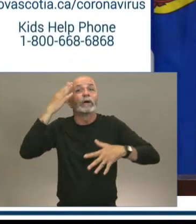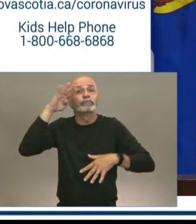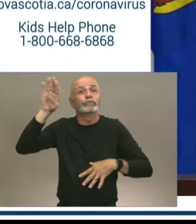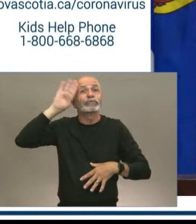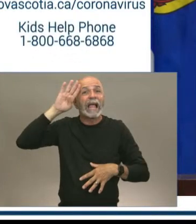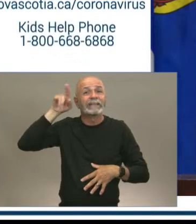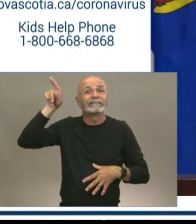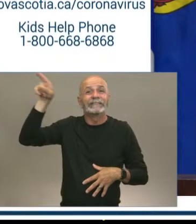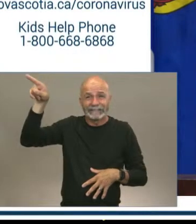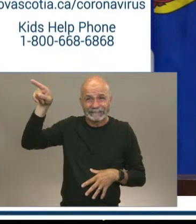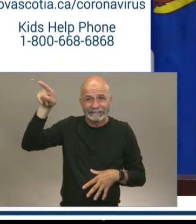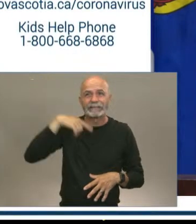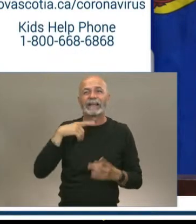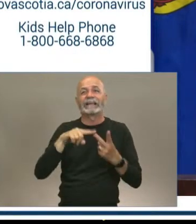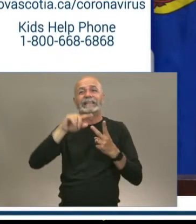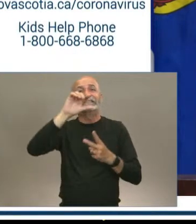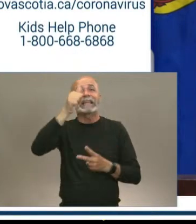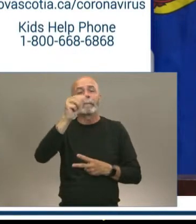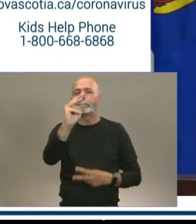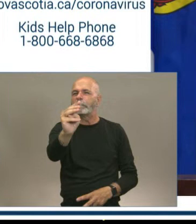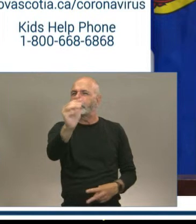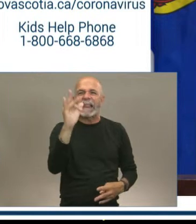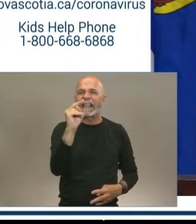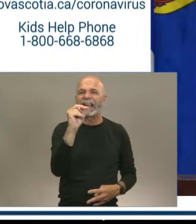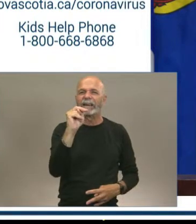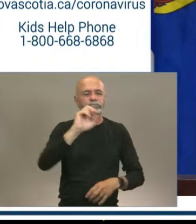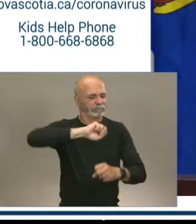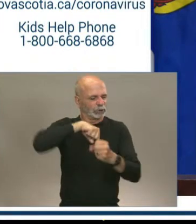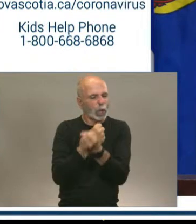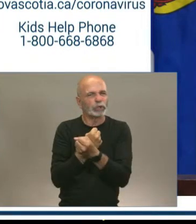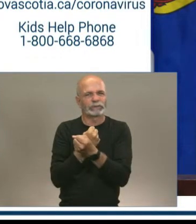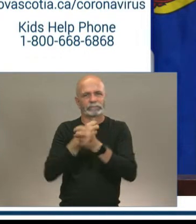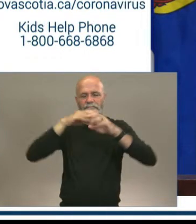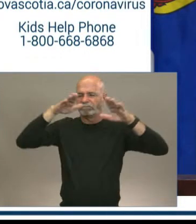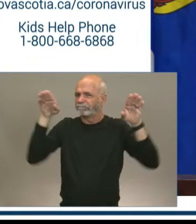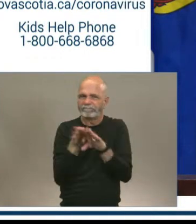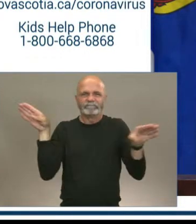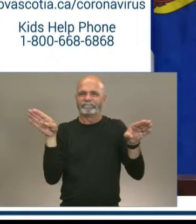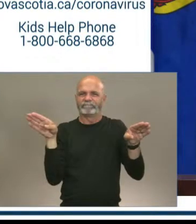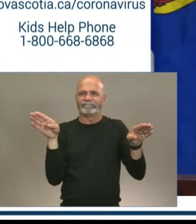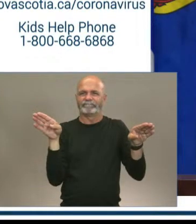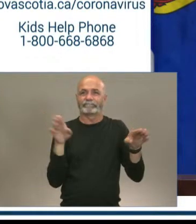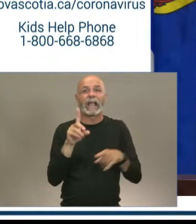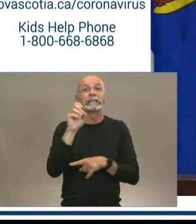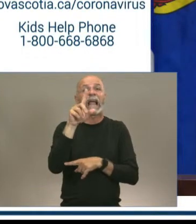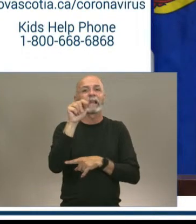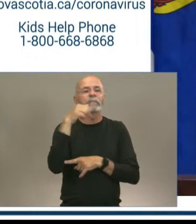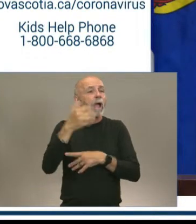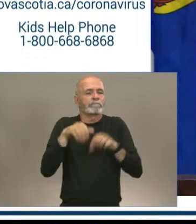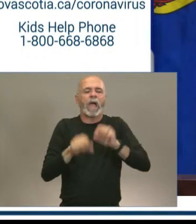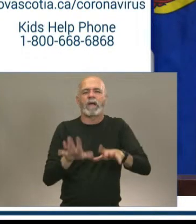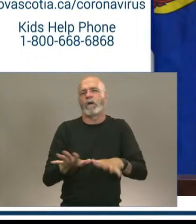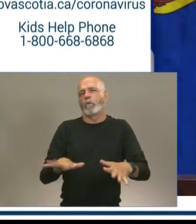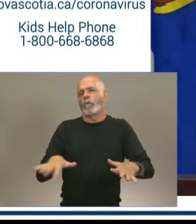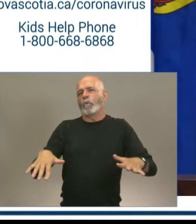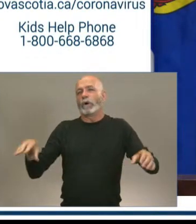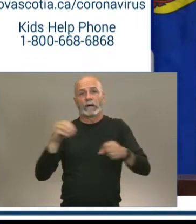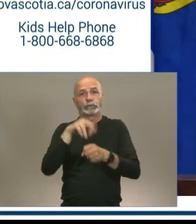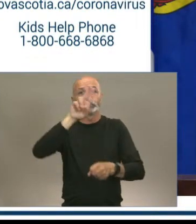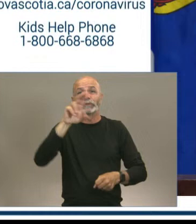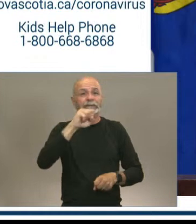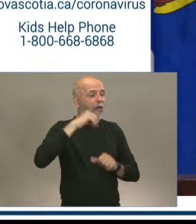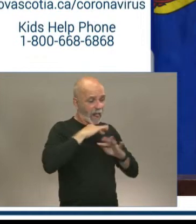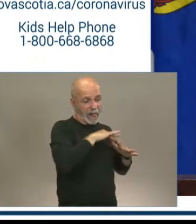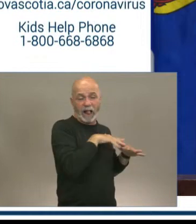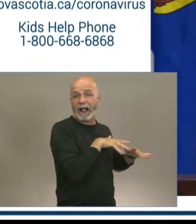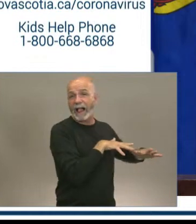down because of the variant. Delta is increasing in the United States and has also, of course, been reported throughout the country,